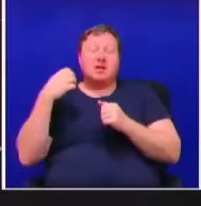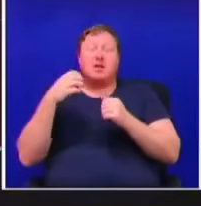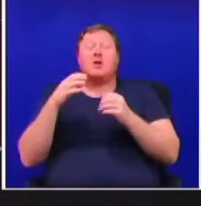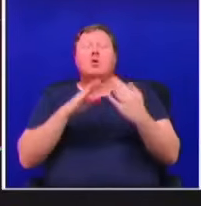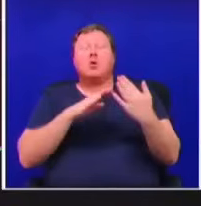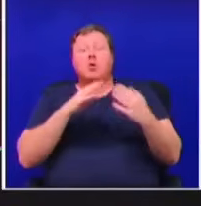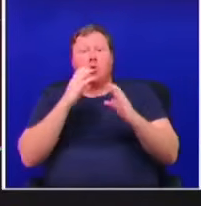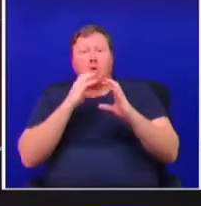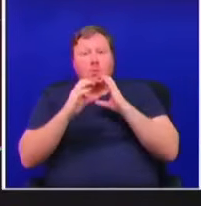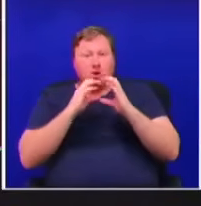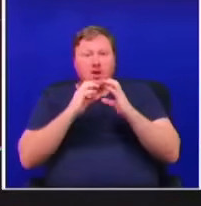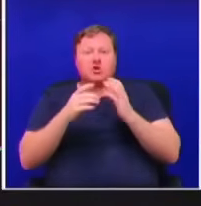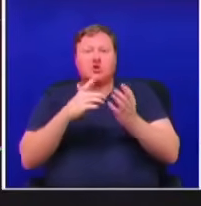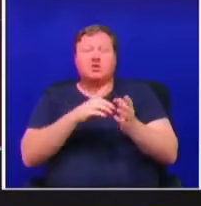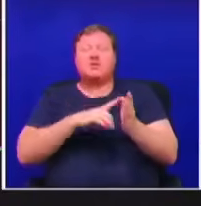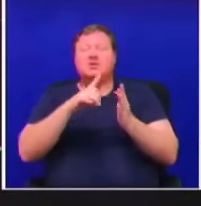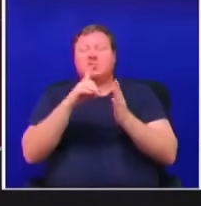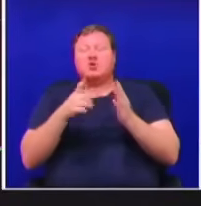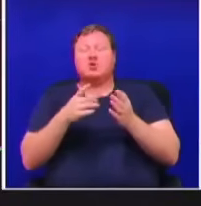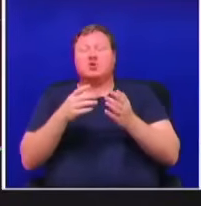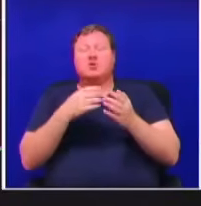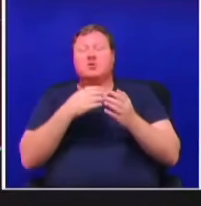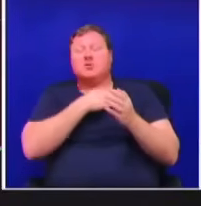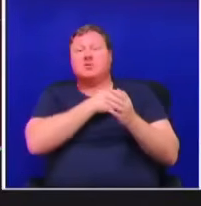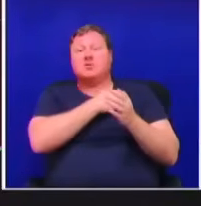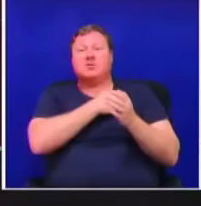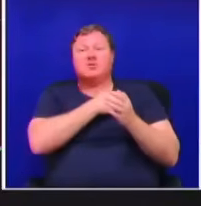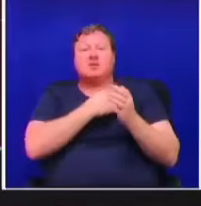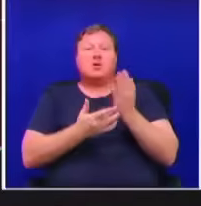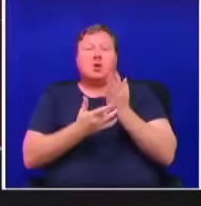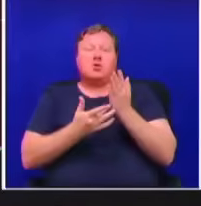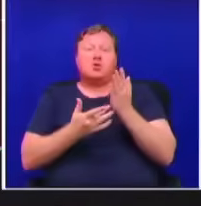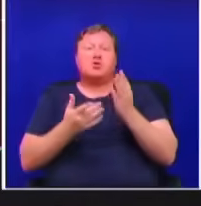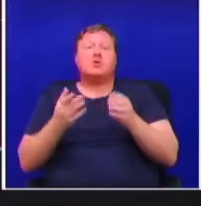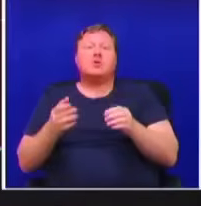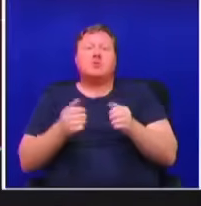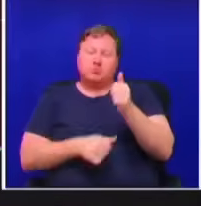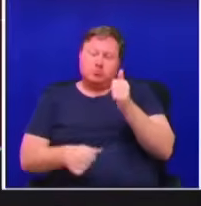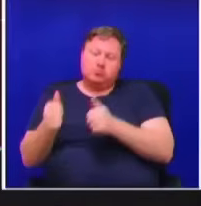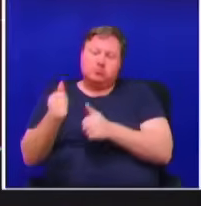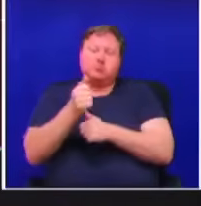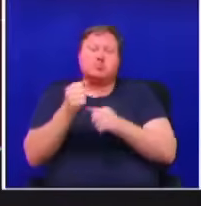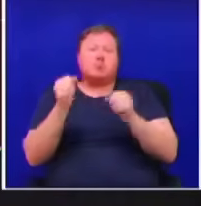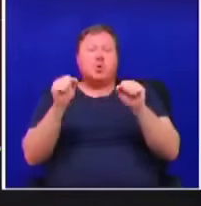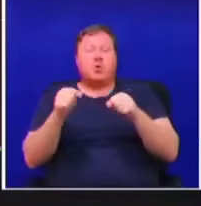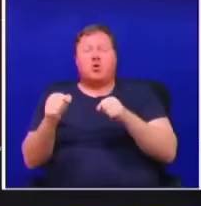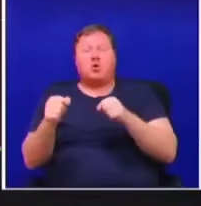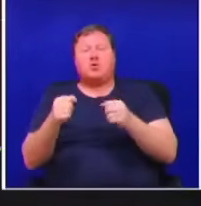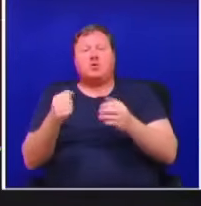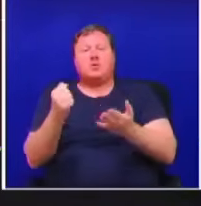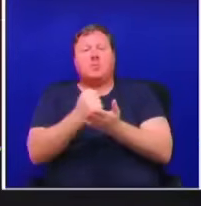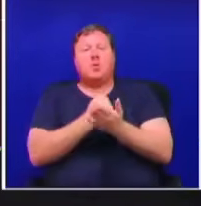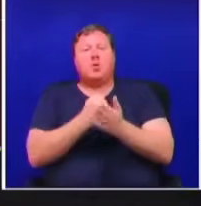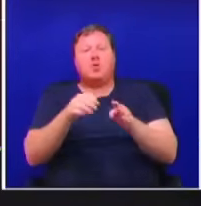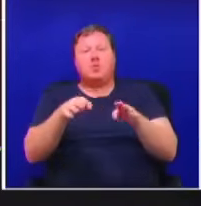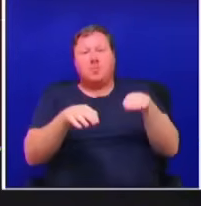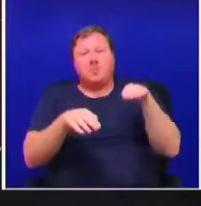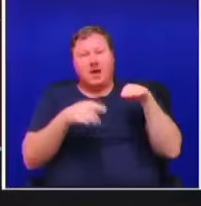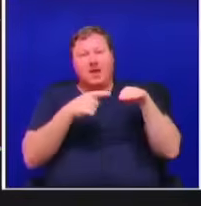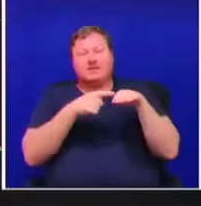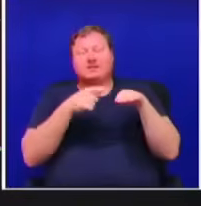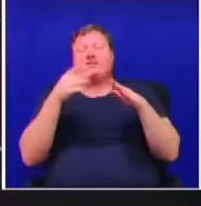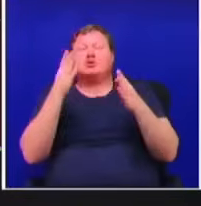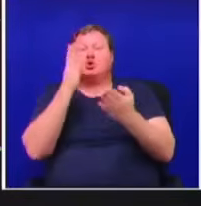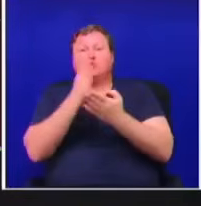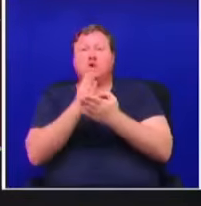shareholder and executive authority of the Post Bank on behalf of our government, is tasked